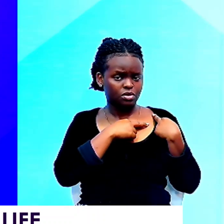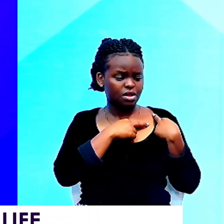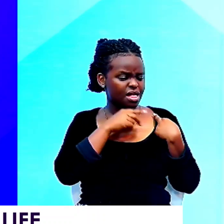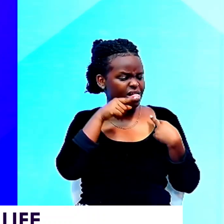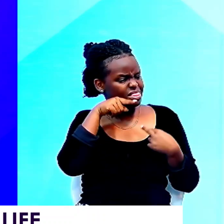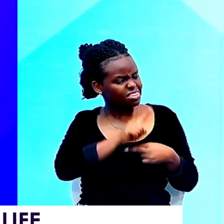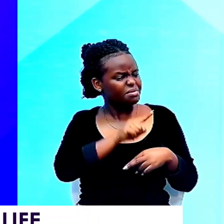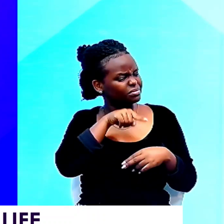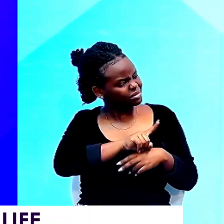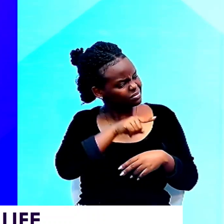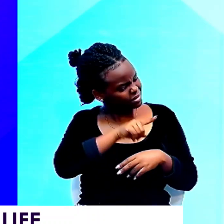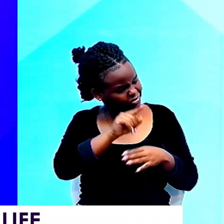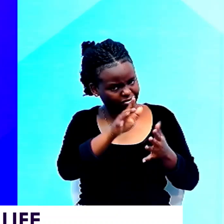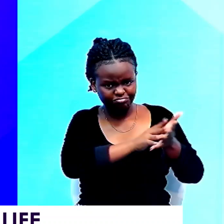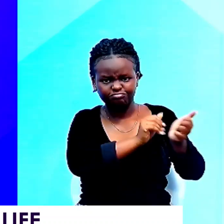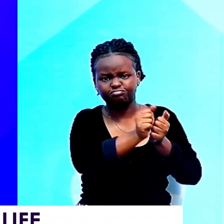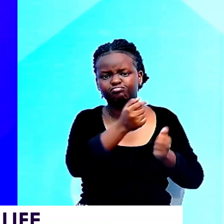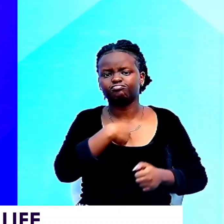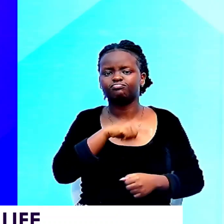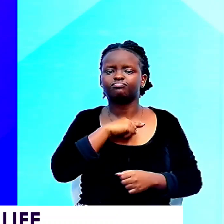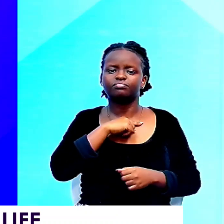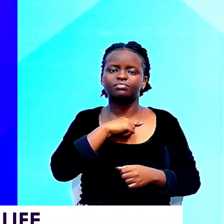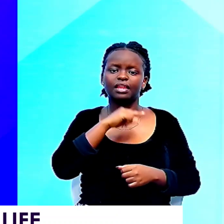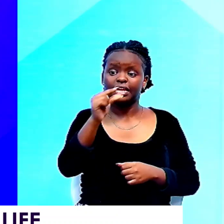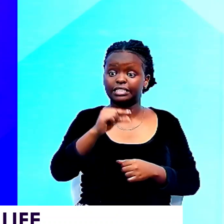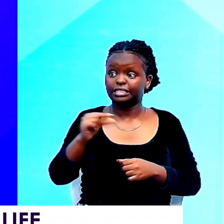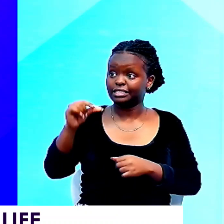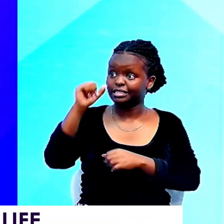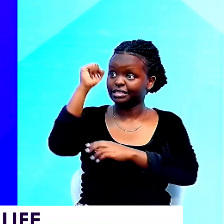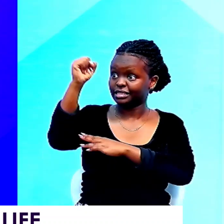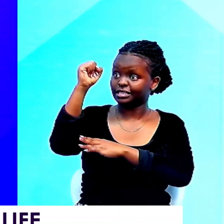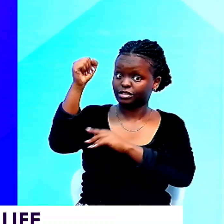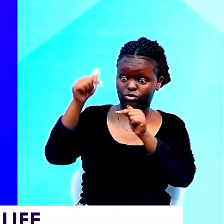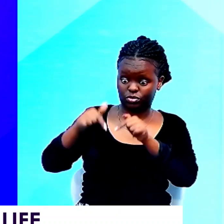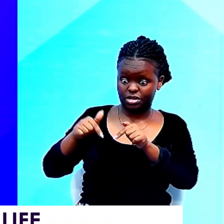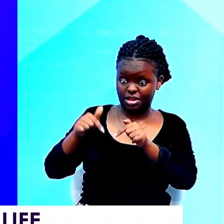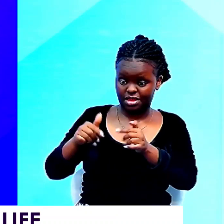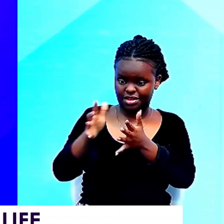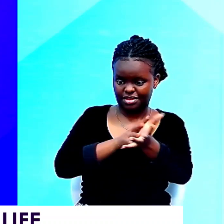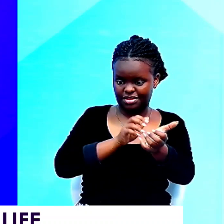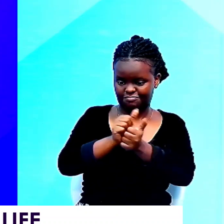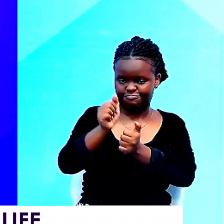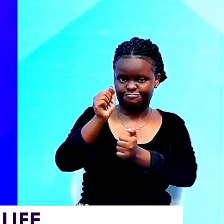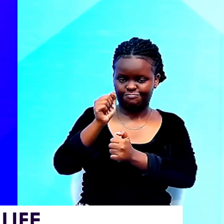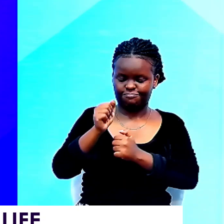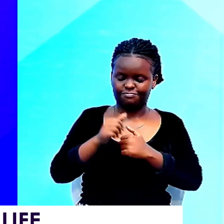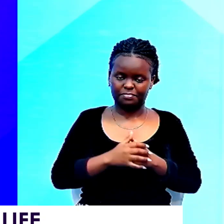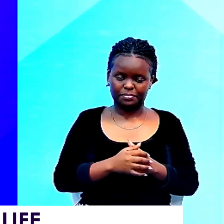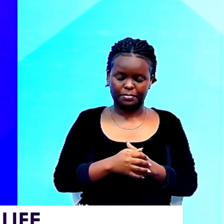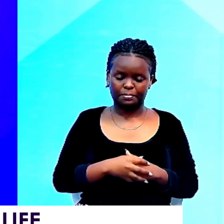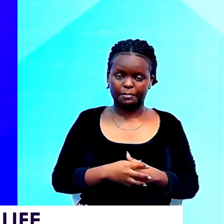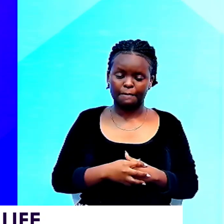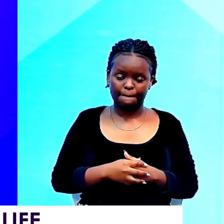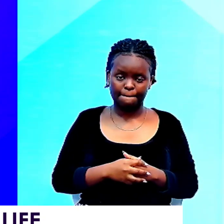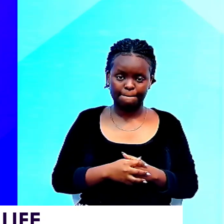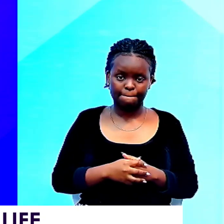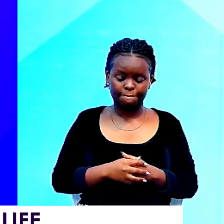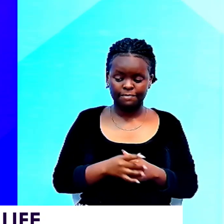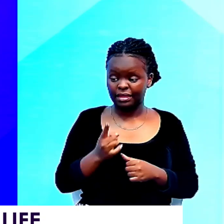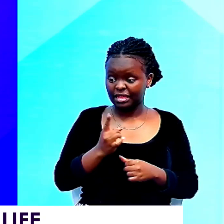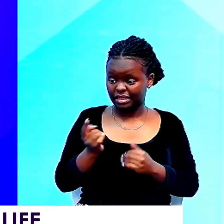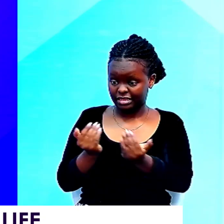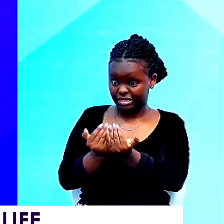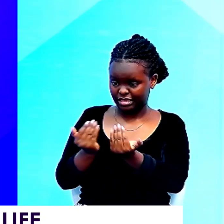destroying us? Because the destruction of the Gen Zs today, the destruction of the alphas today, these little